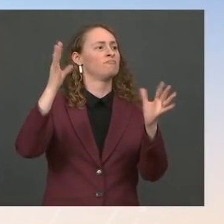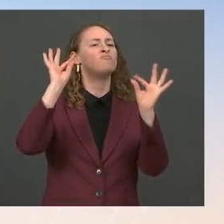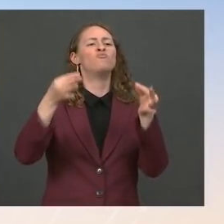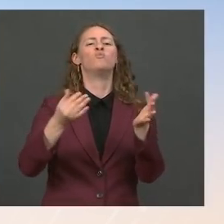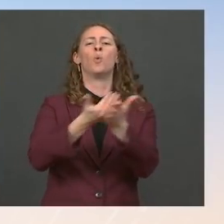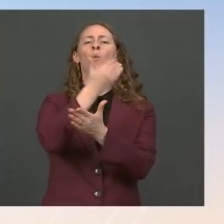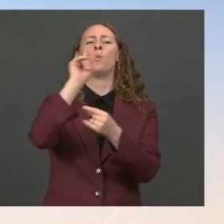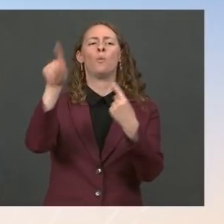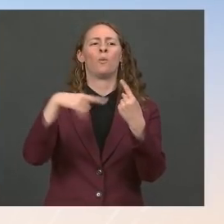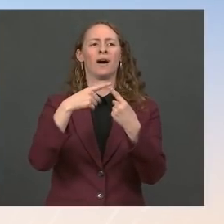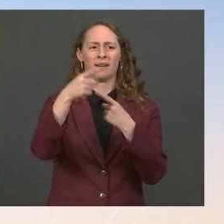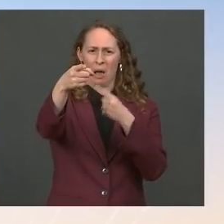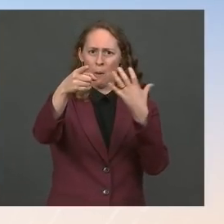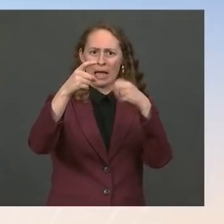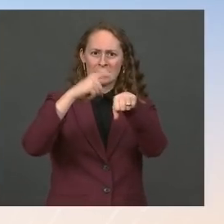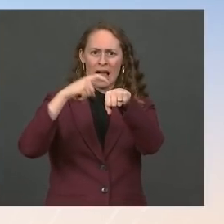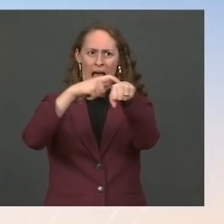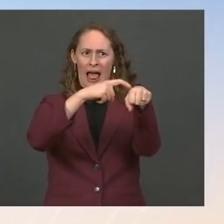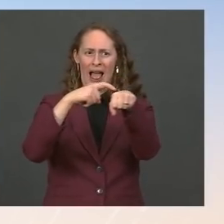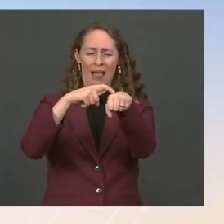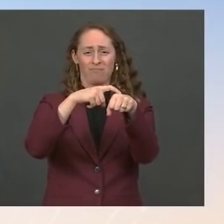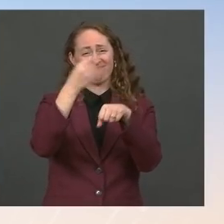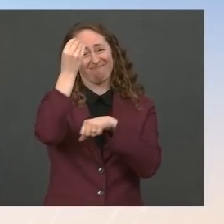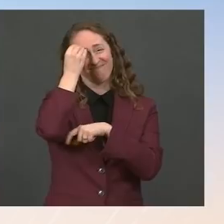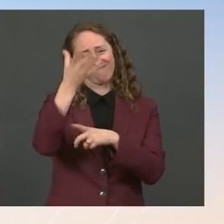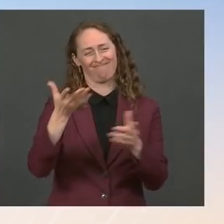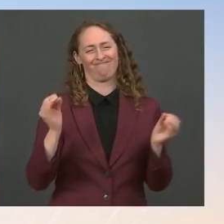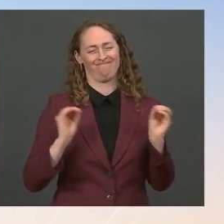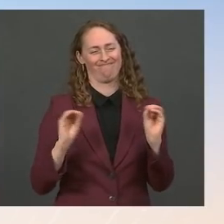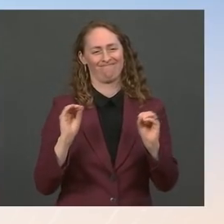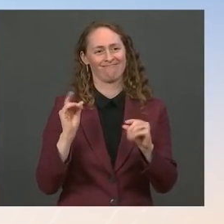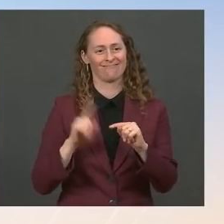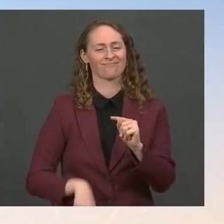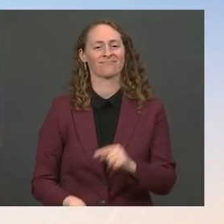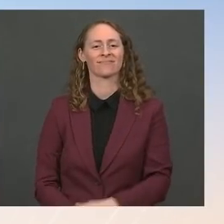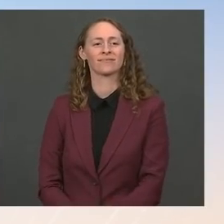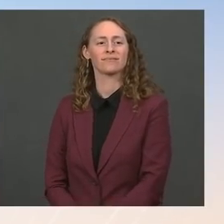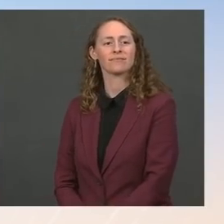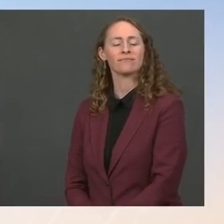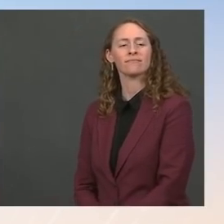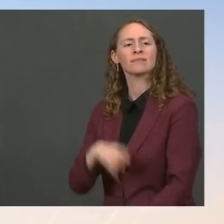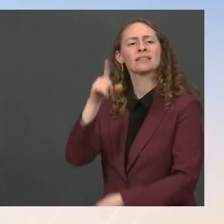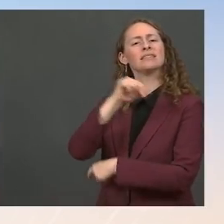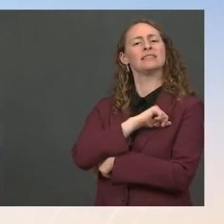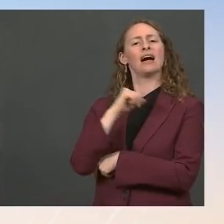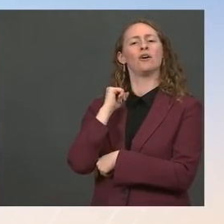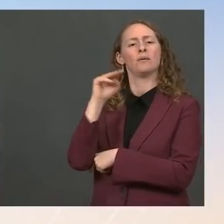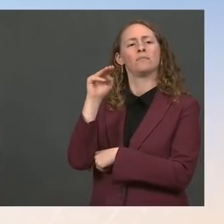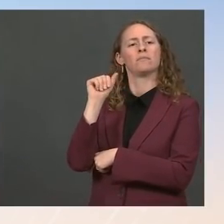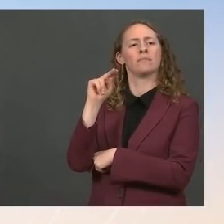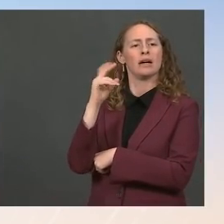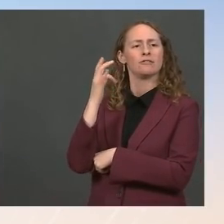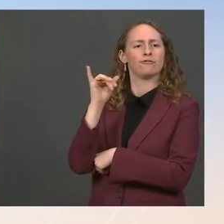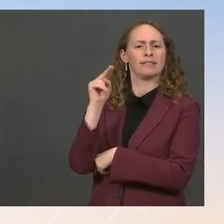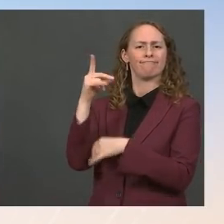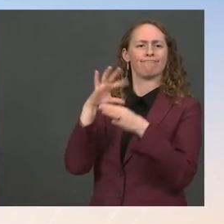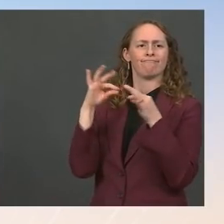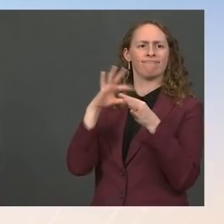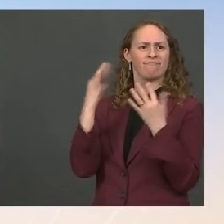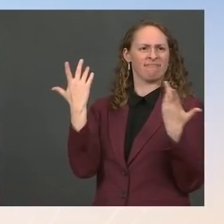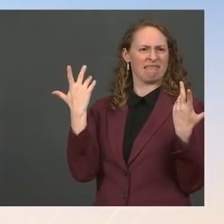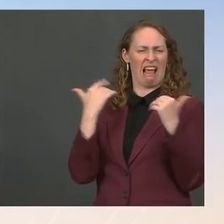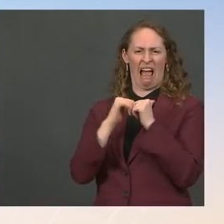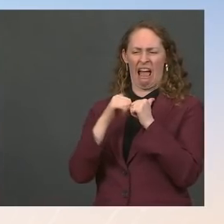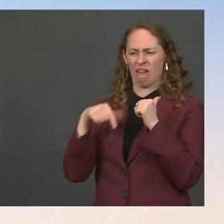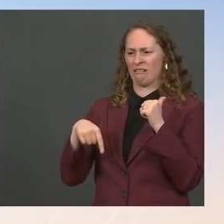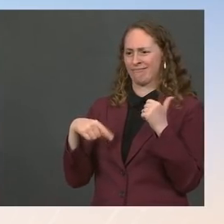them. They're not particularly constructive otherwise. Let me ask you about what Senator Manchin said. He said, I don't know how that would happen. He went further